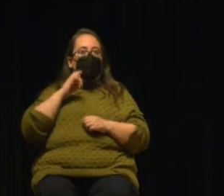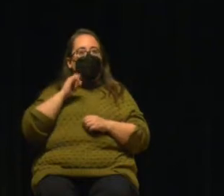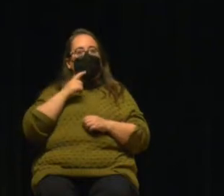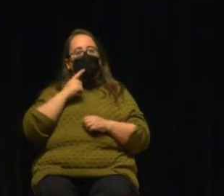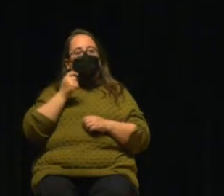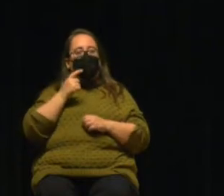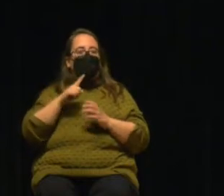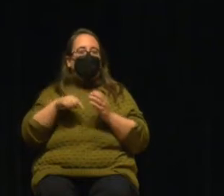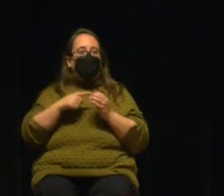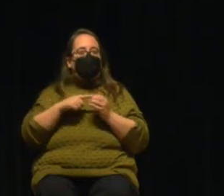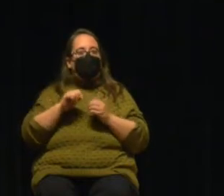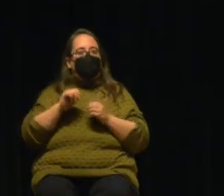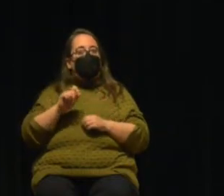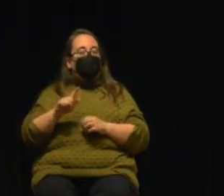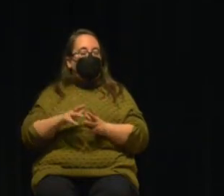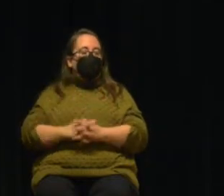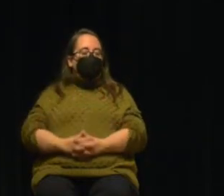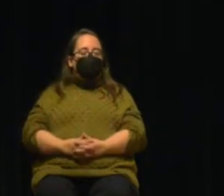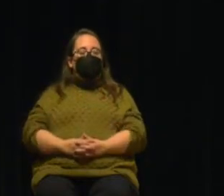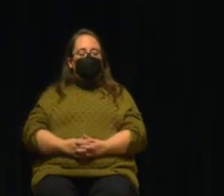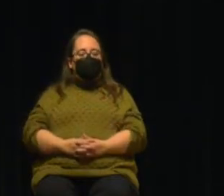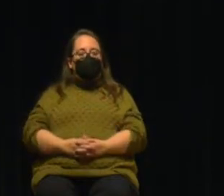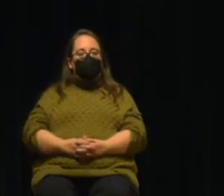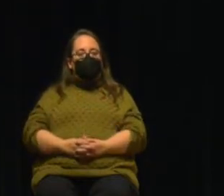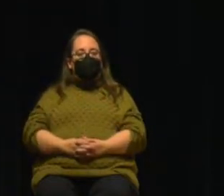of something about Still.